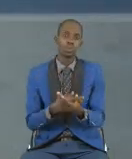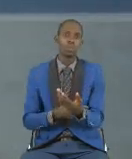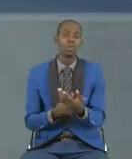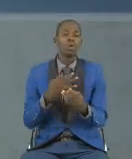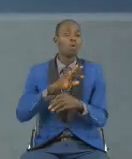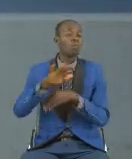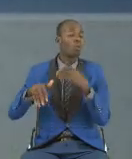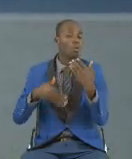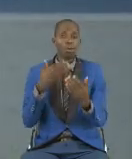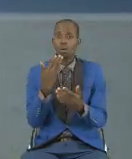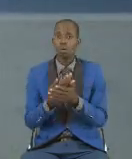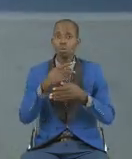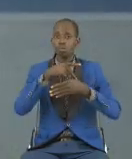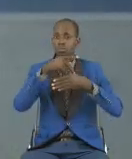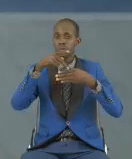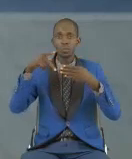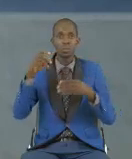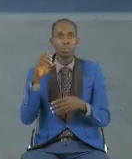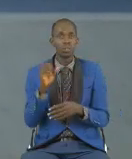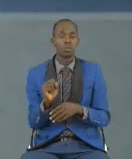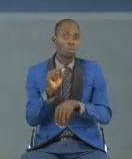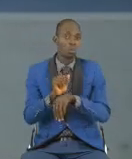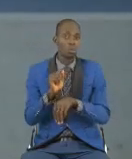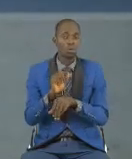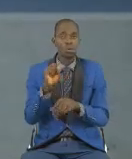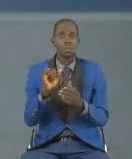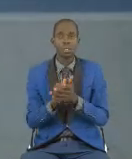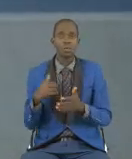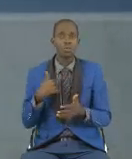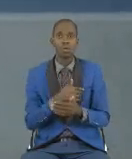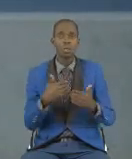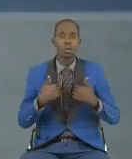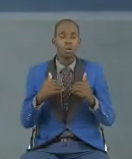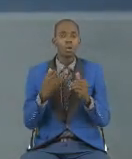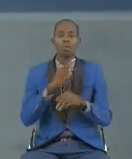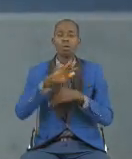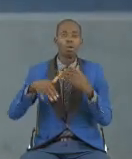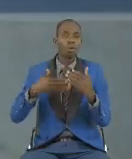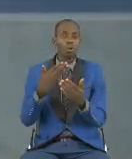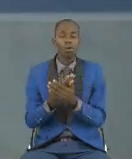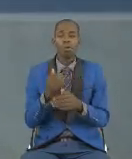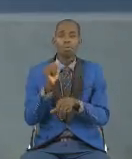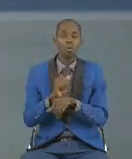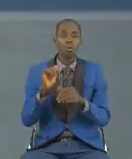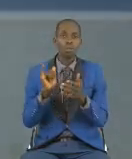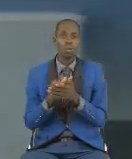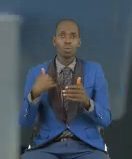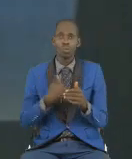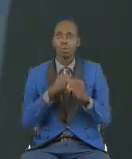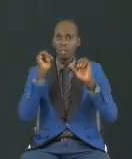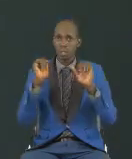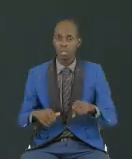professions that we have. Of all professions that we can have. There is